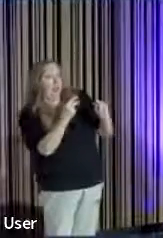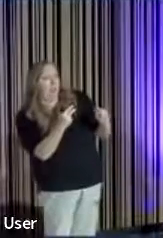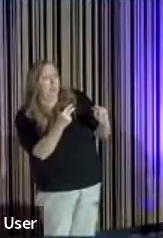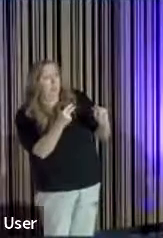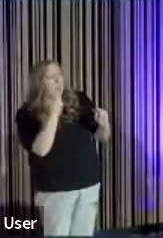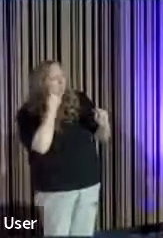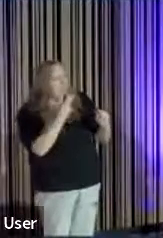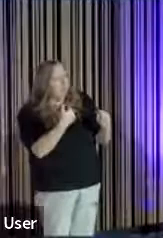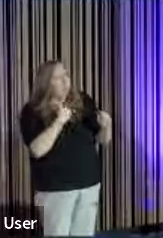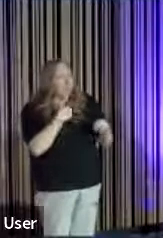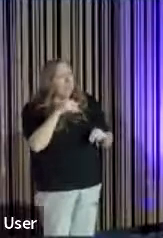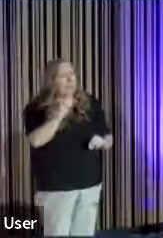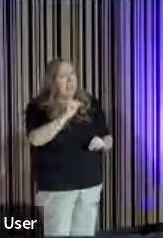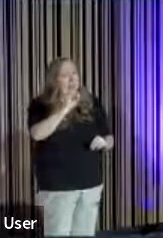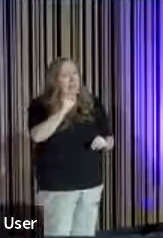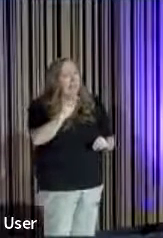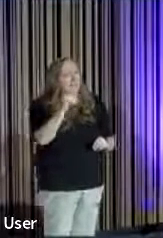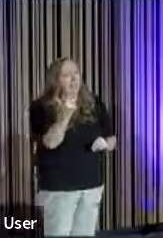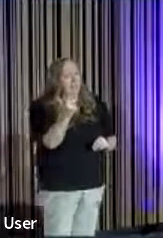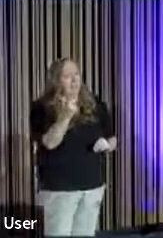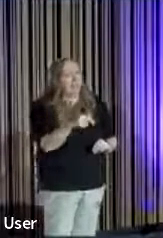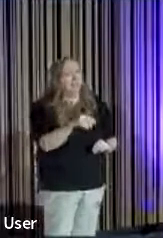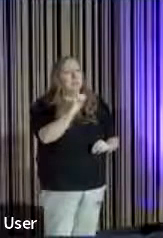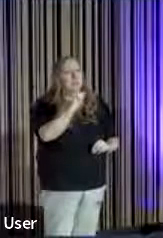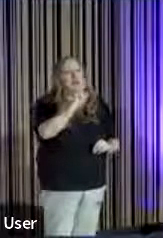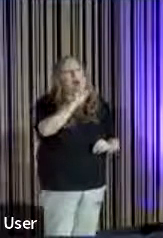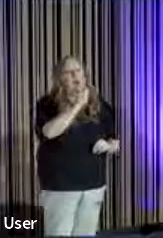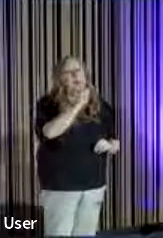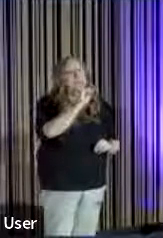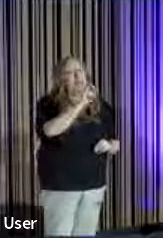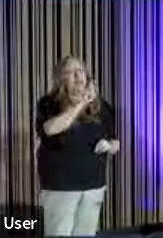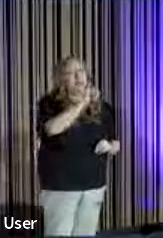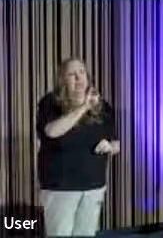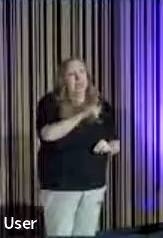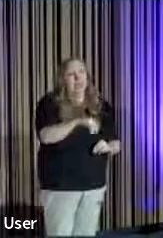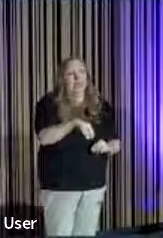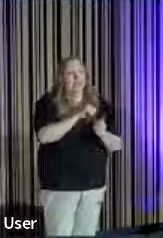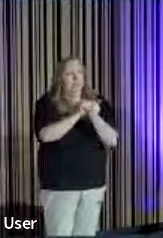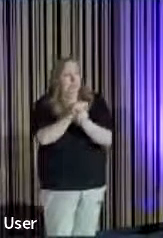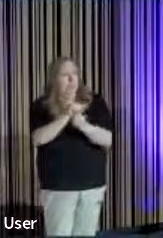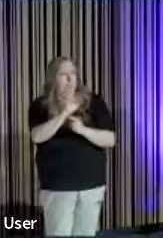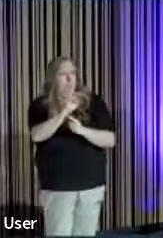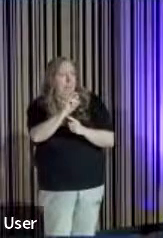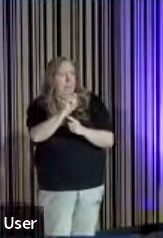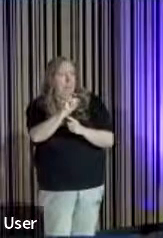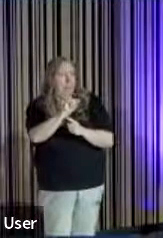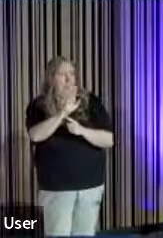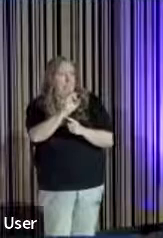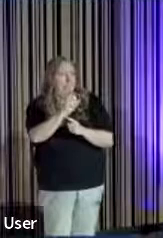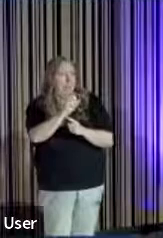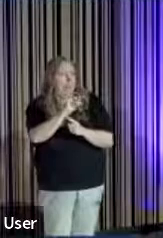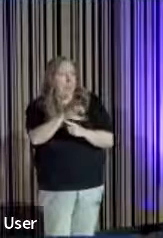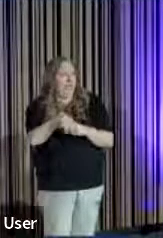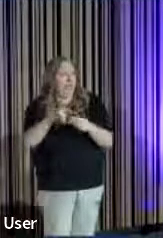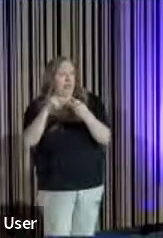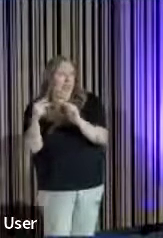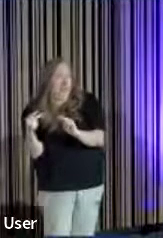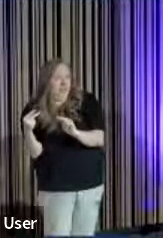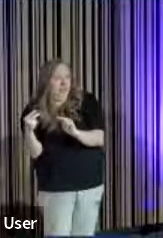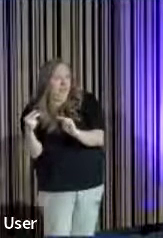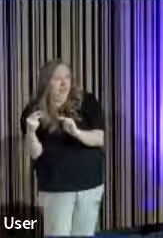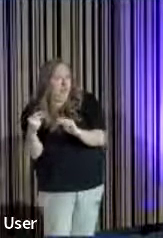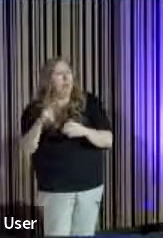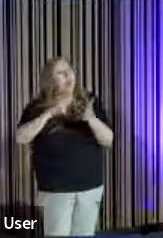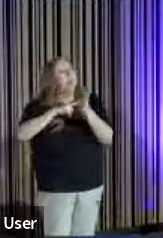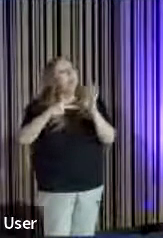AMGs. AMGs are auxiliary metabolic genes. What this means is viruses have stolen a